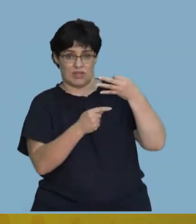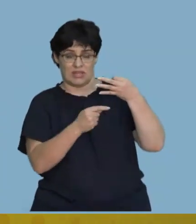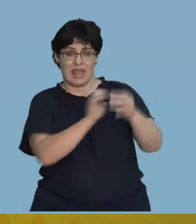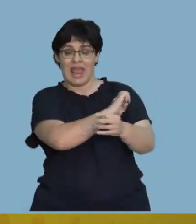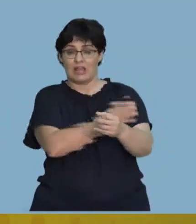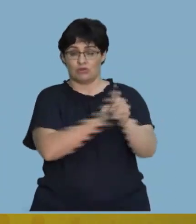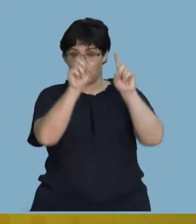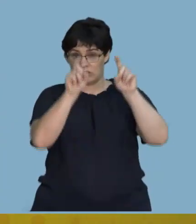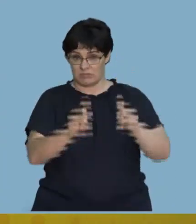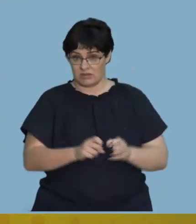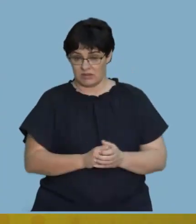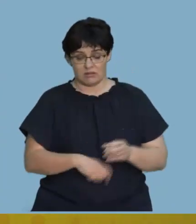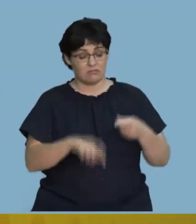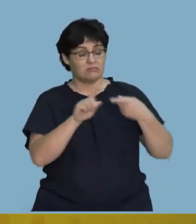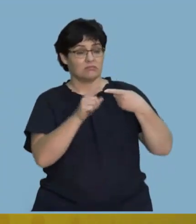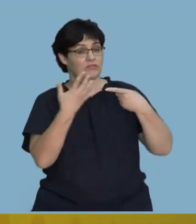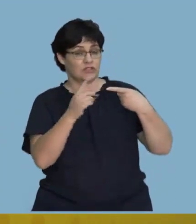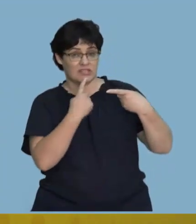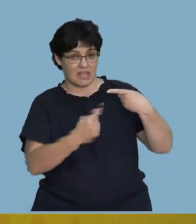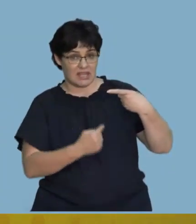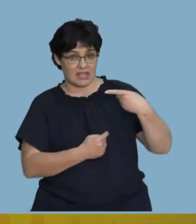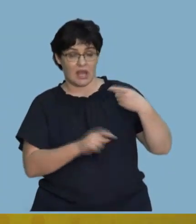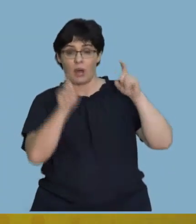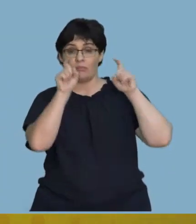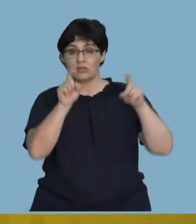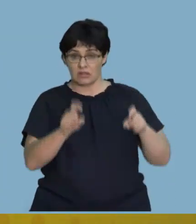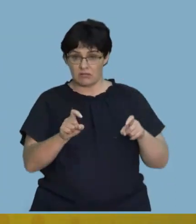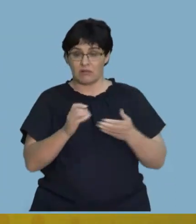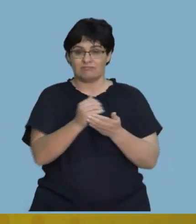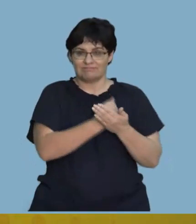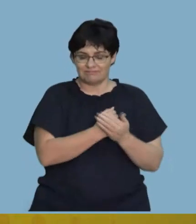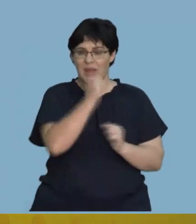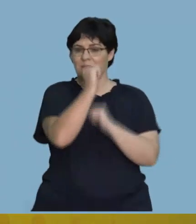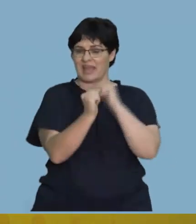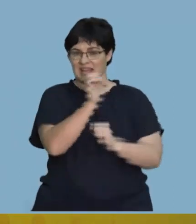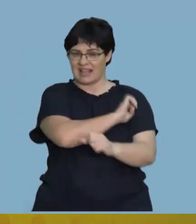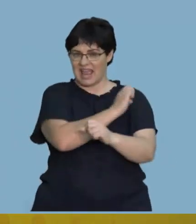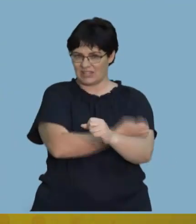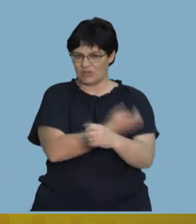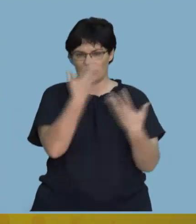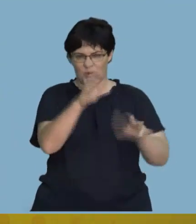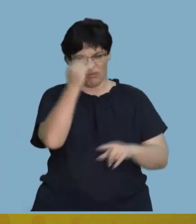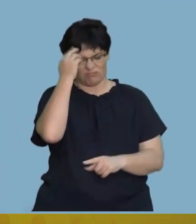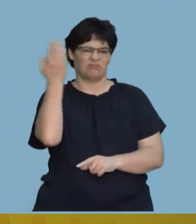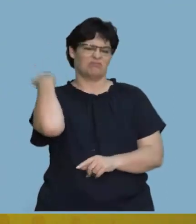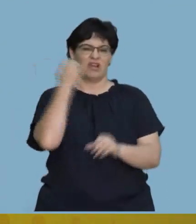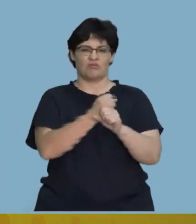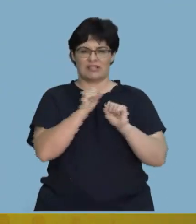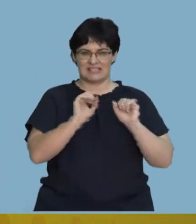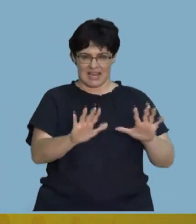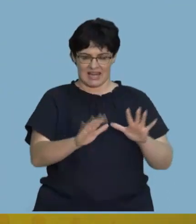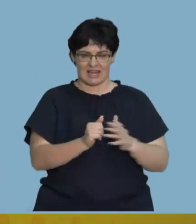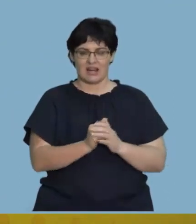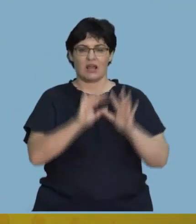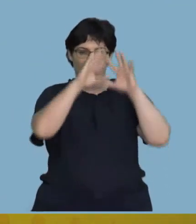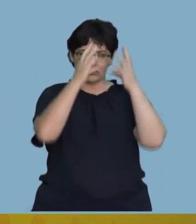energy principles. We've mentioned one, the principle of conservation of mechanical energy as we know it from grade 10, that talks about